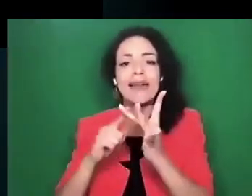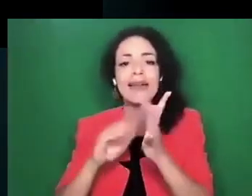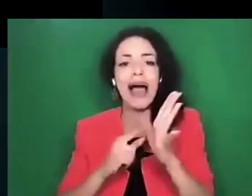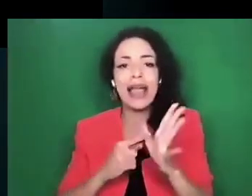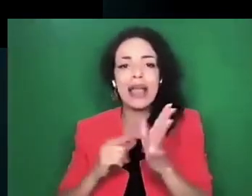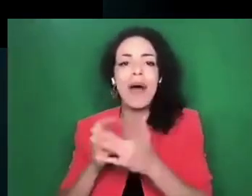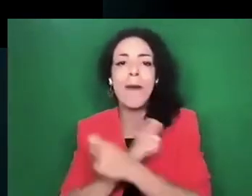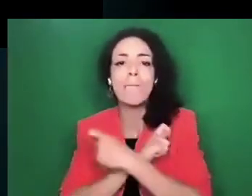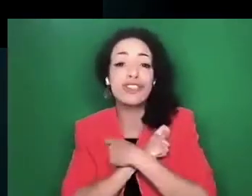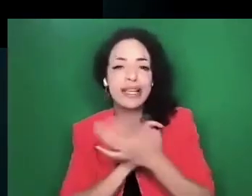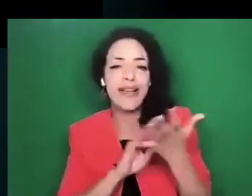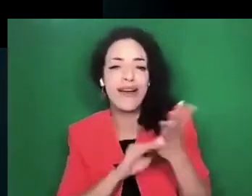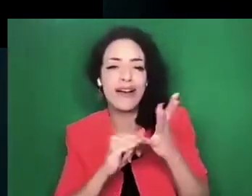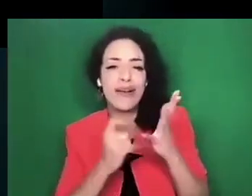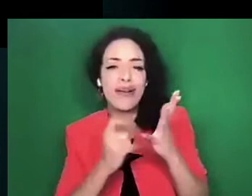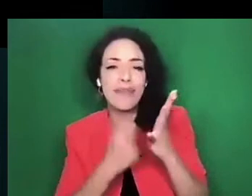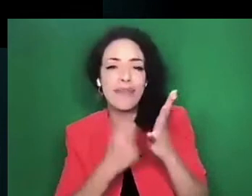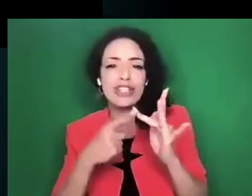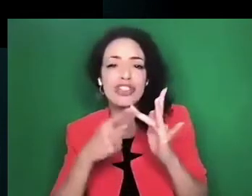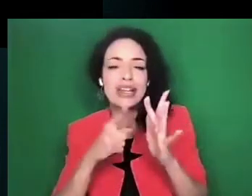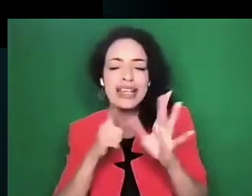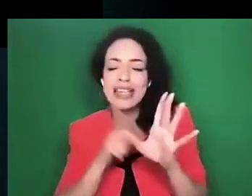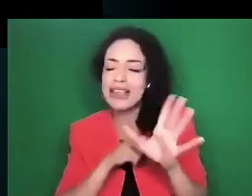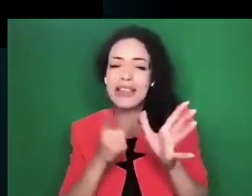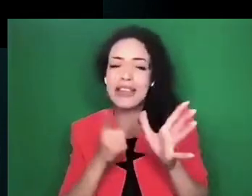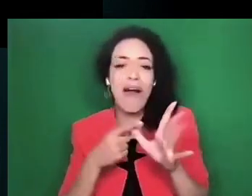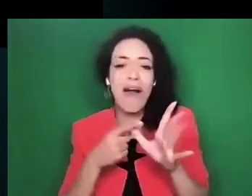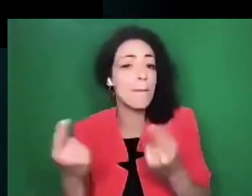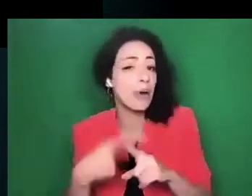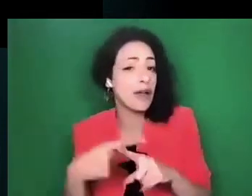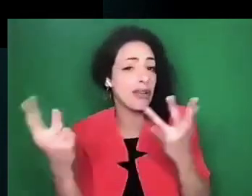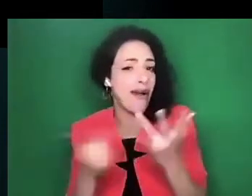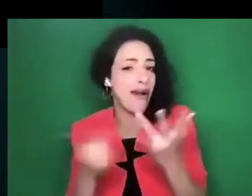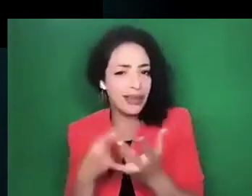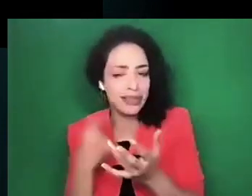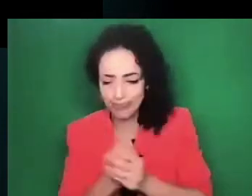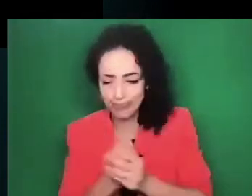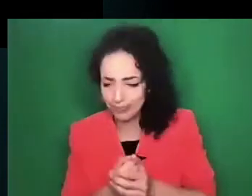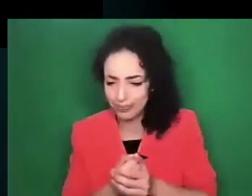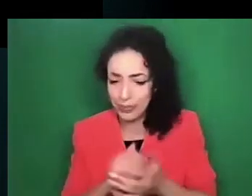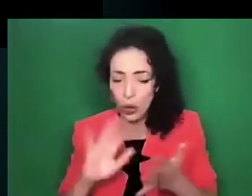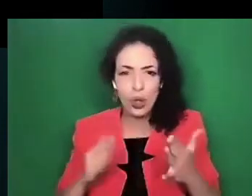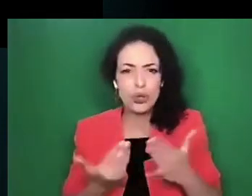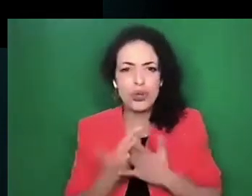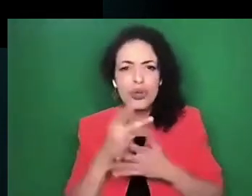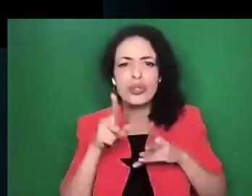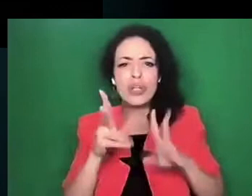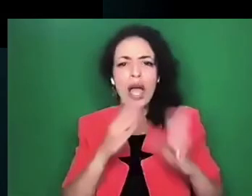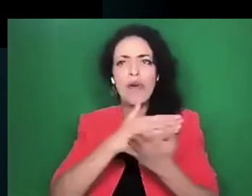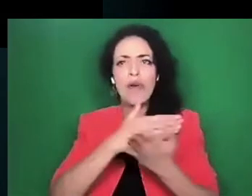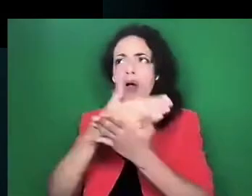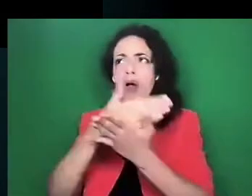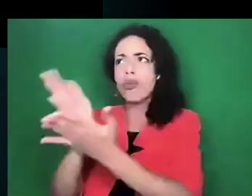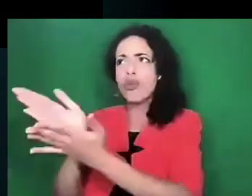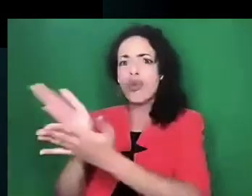others. A new kind of commons was created and a new kind of commonality, and new technologies were invested